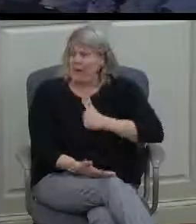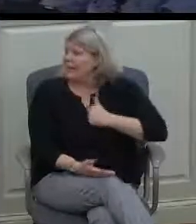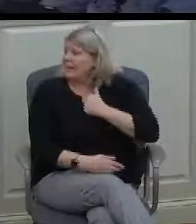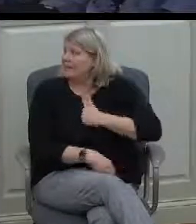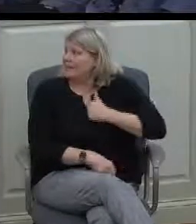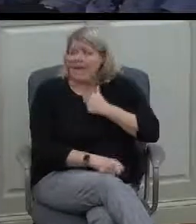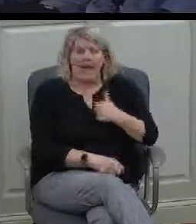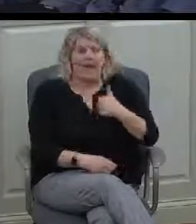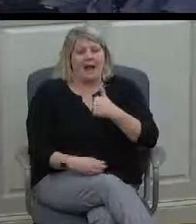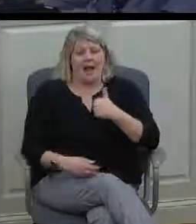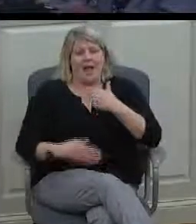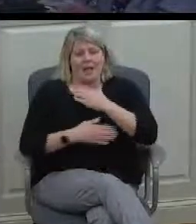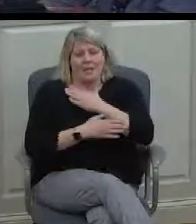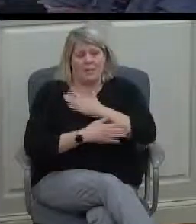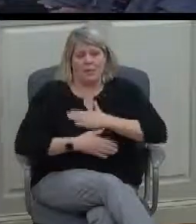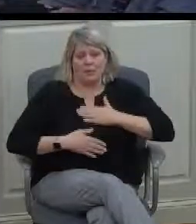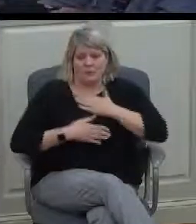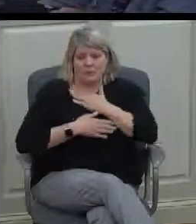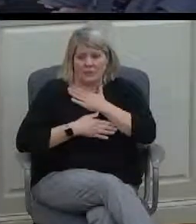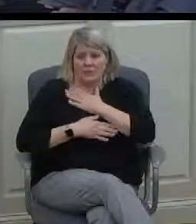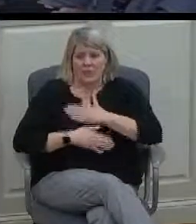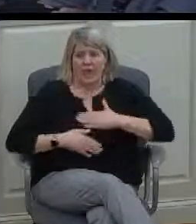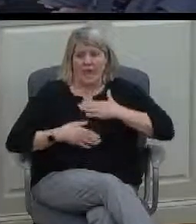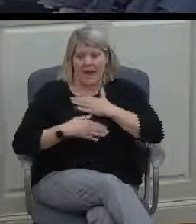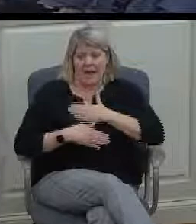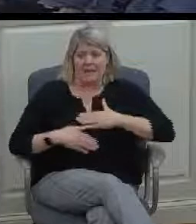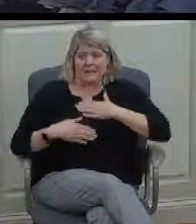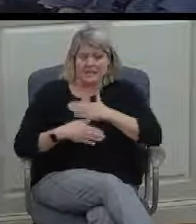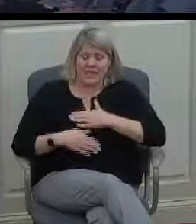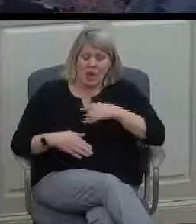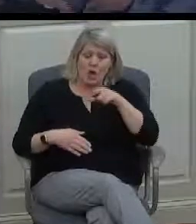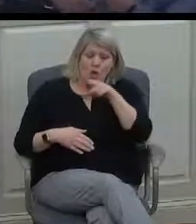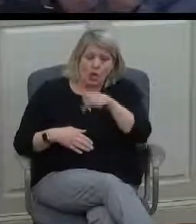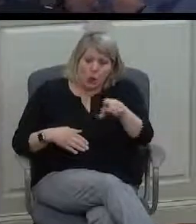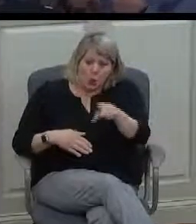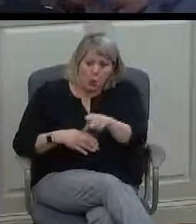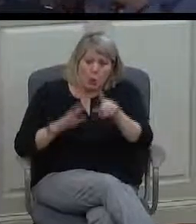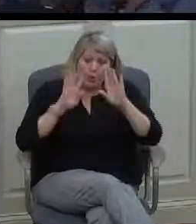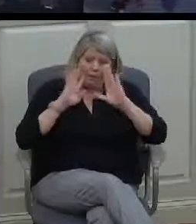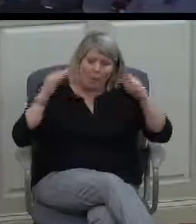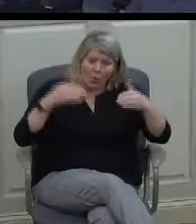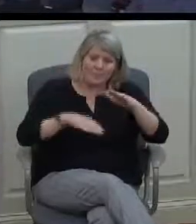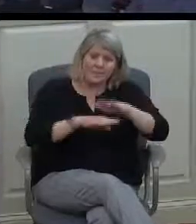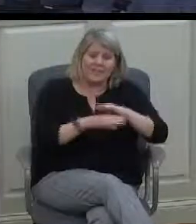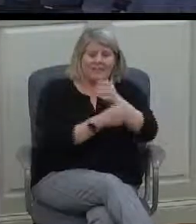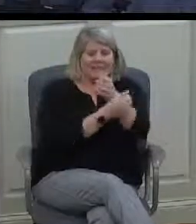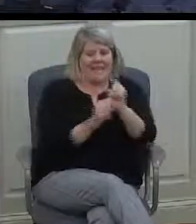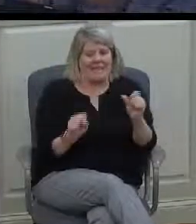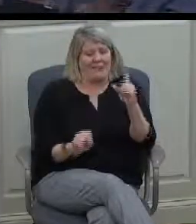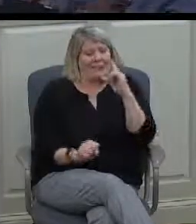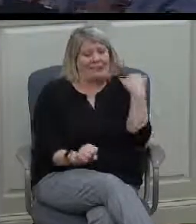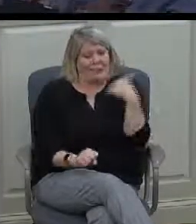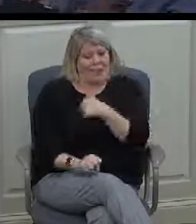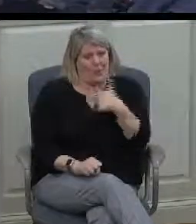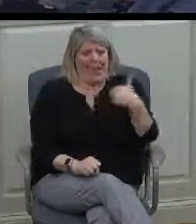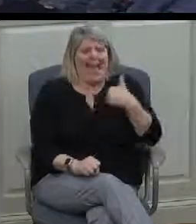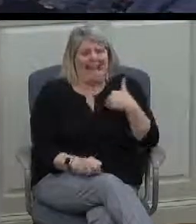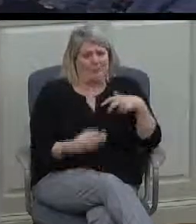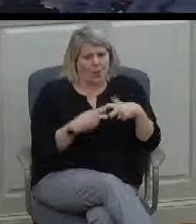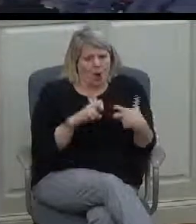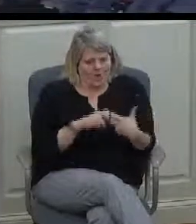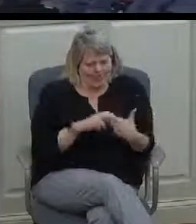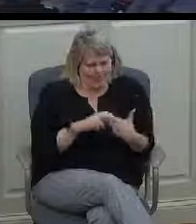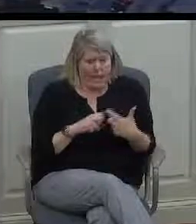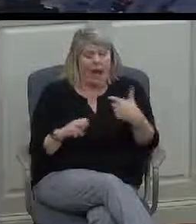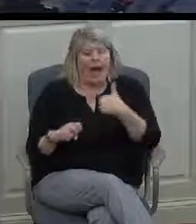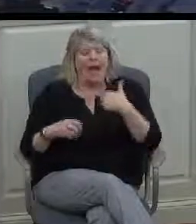great. appreciate No, it's great. the look at safety, which has been a big issue in town. I really appreciate looking at